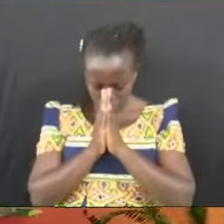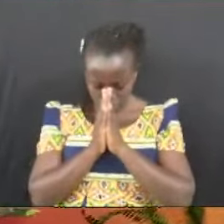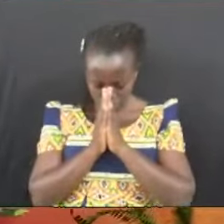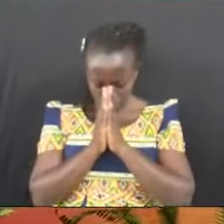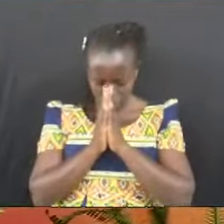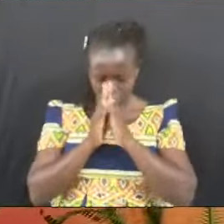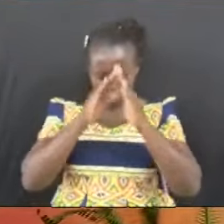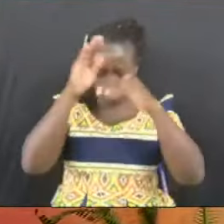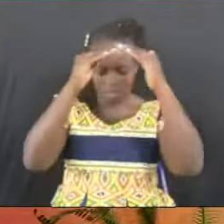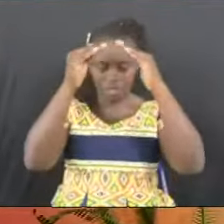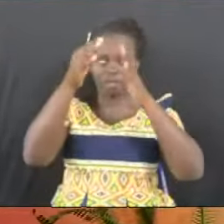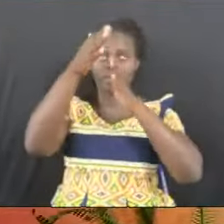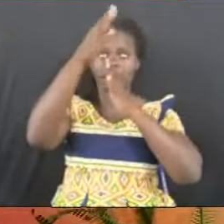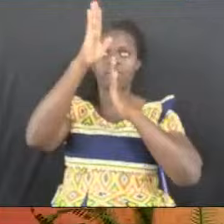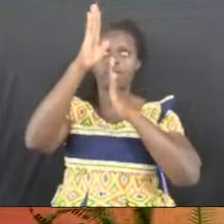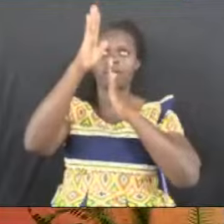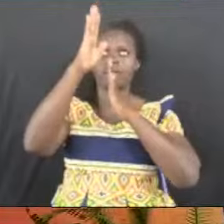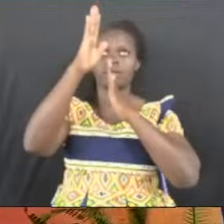Heavenly Father,